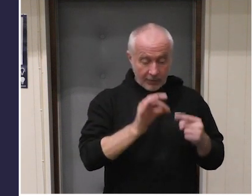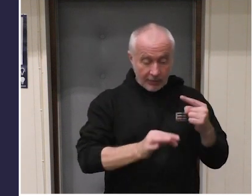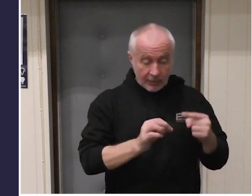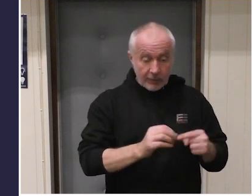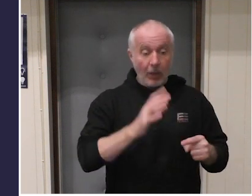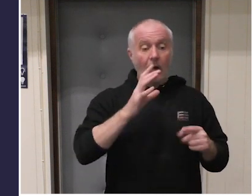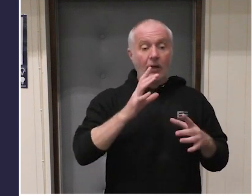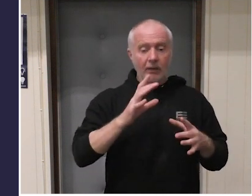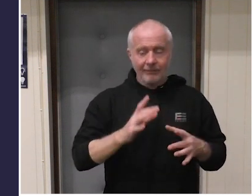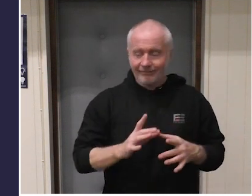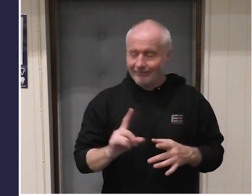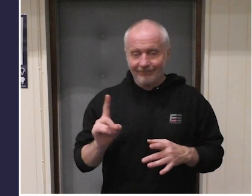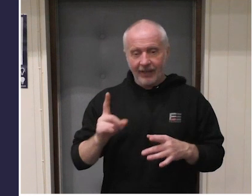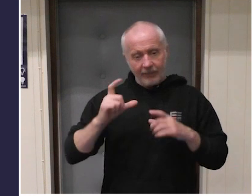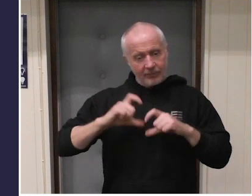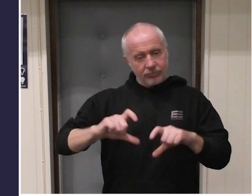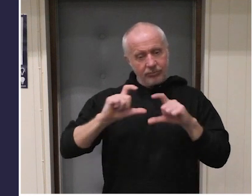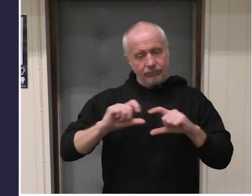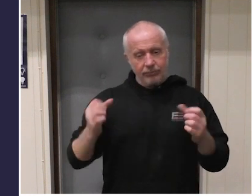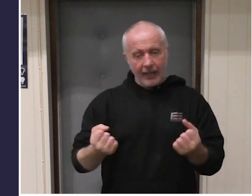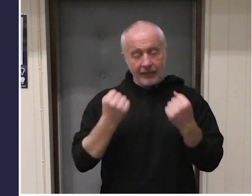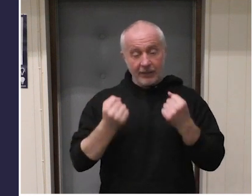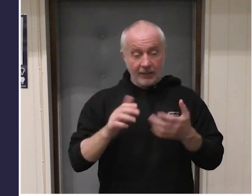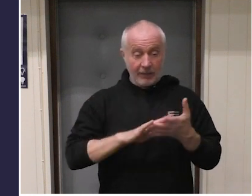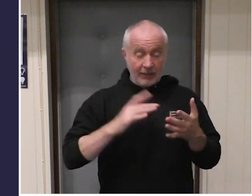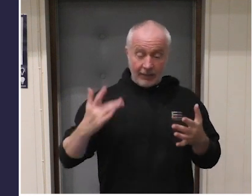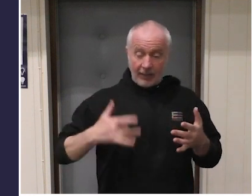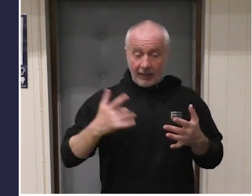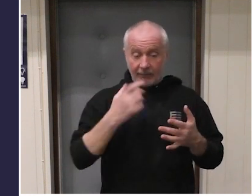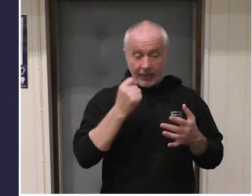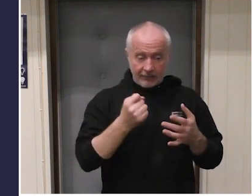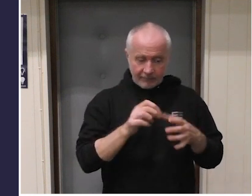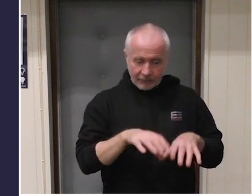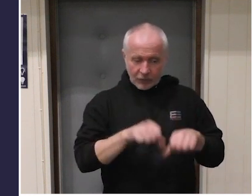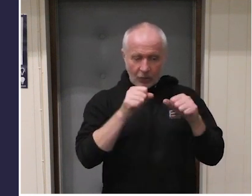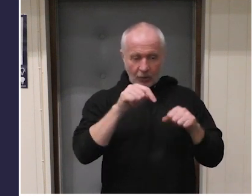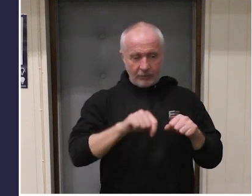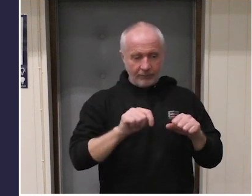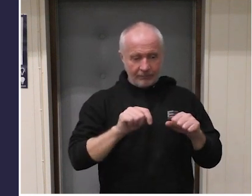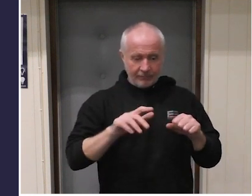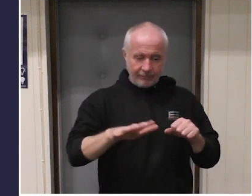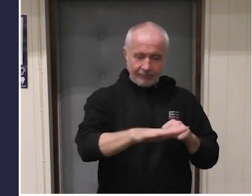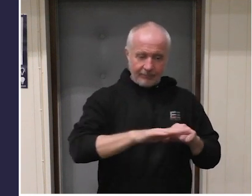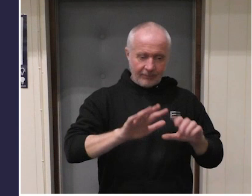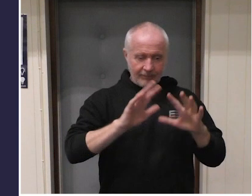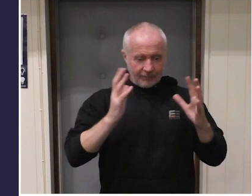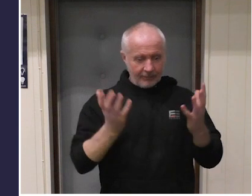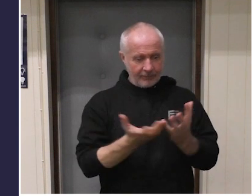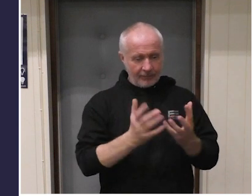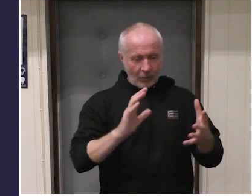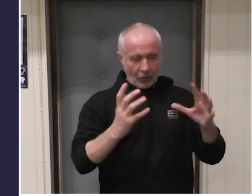flow which led to some conditions to allow life to arise, and some sort of selection process.